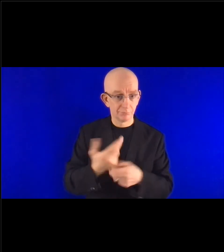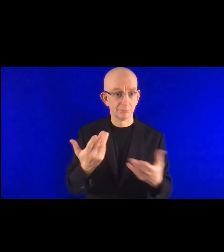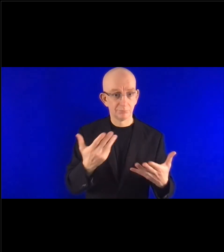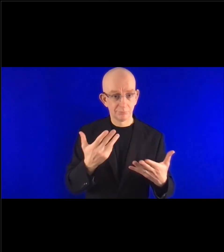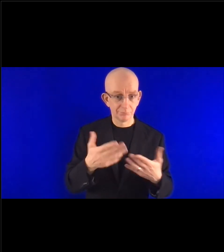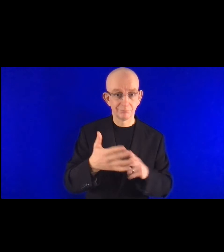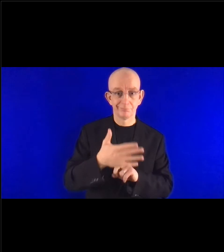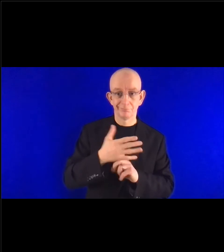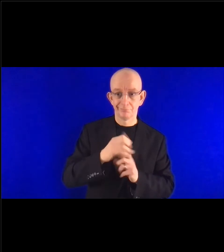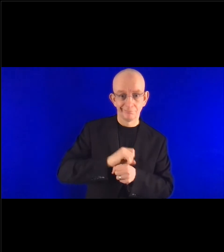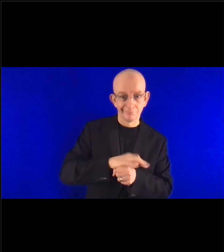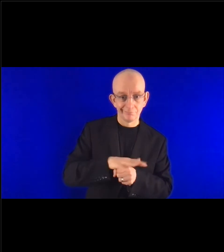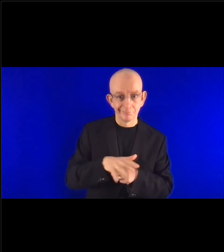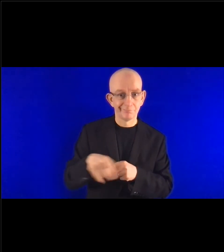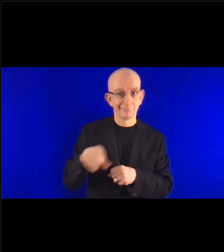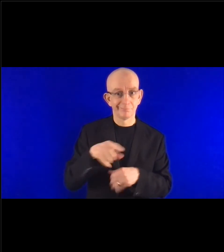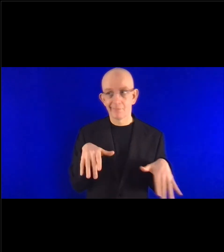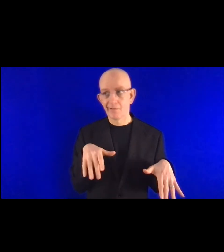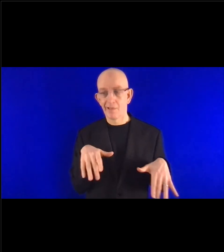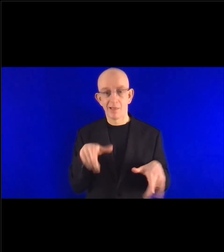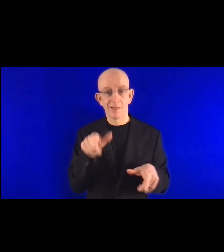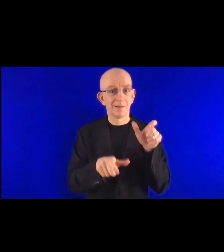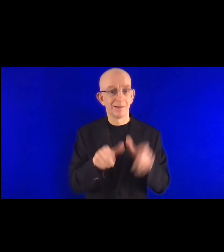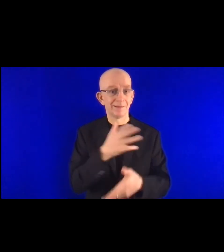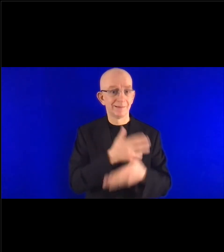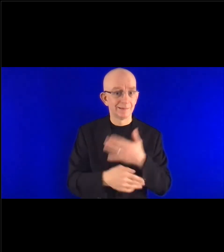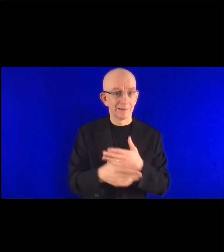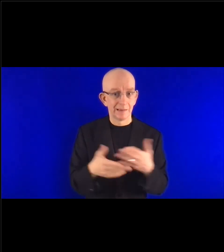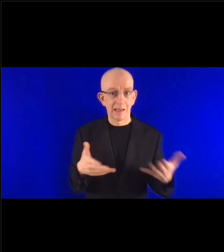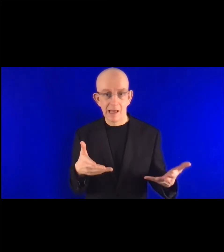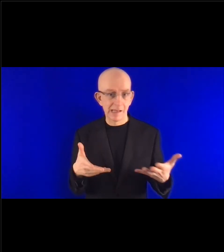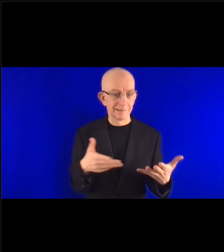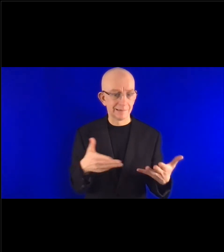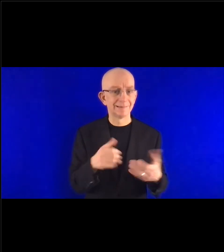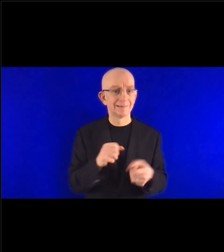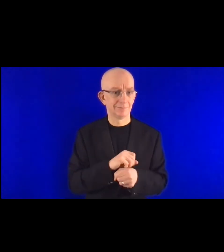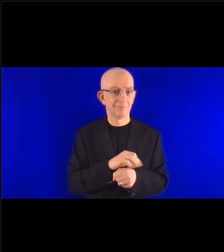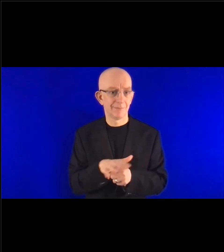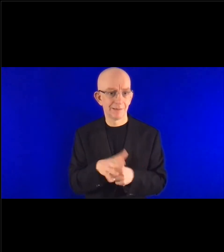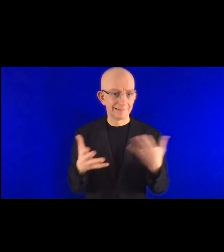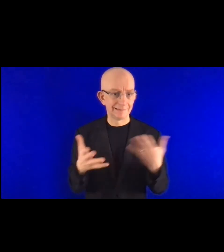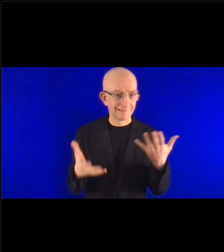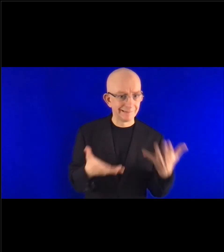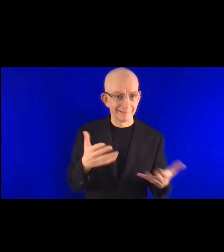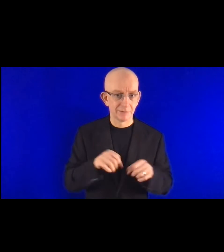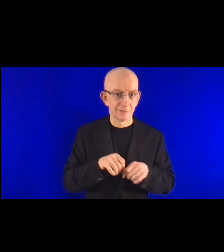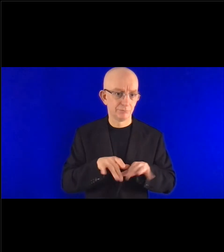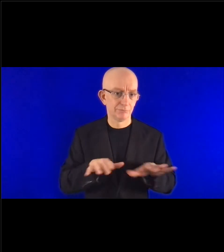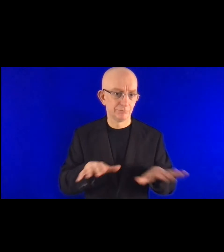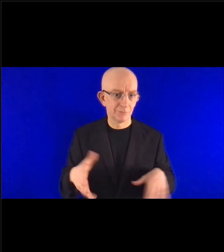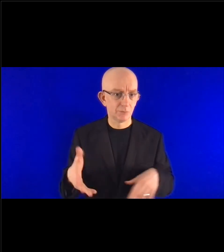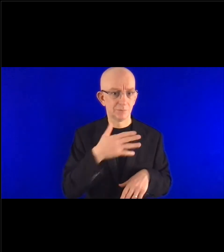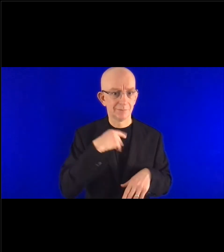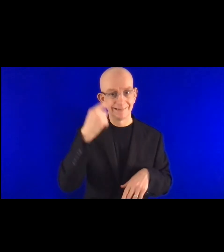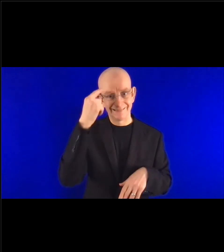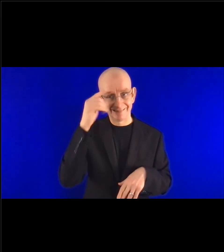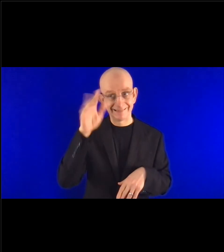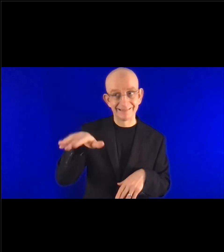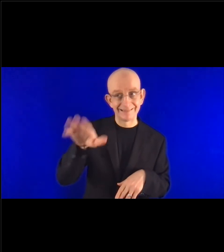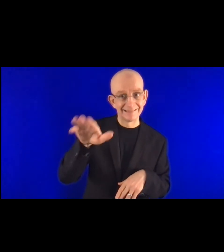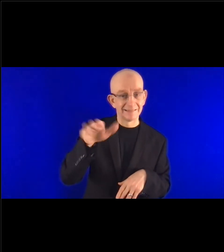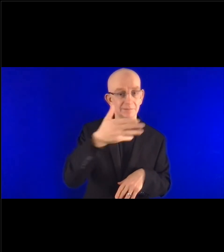all having to remind the world that our lives are valid, worth it, and important. We've seen how people